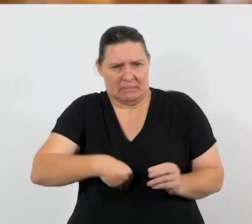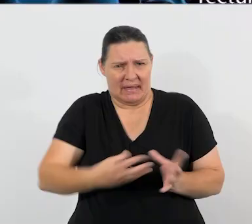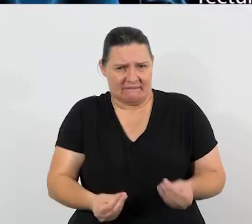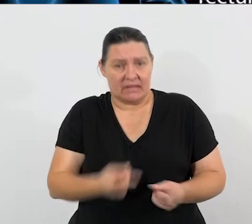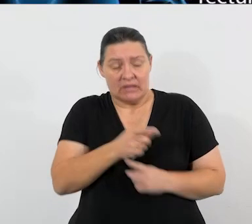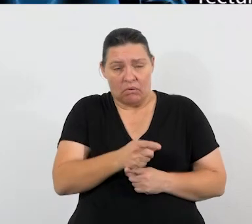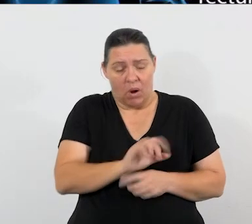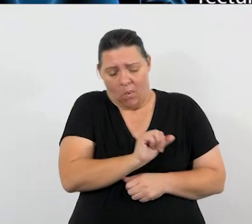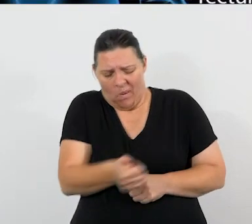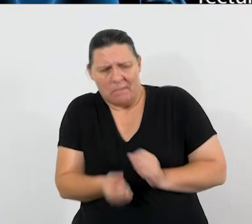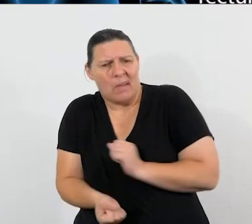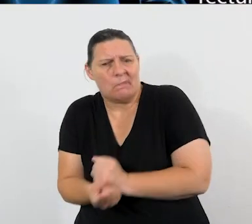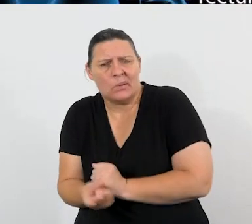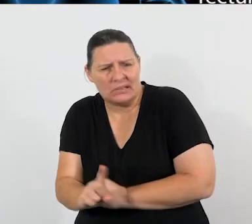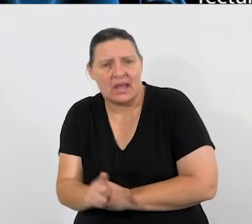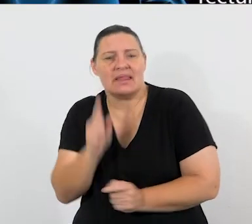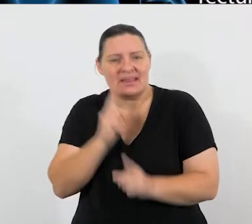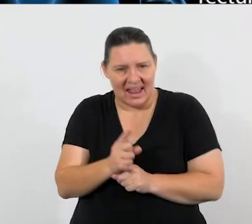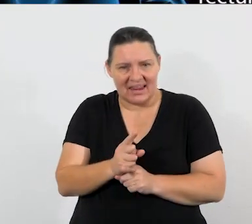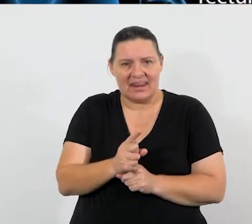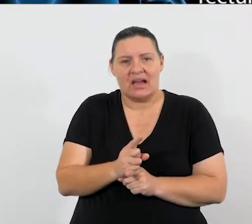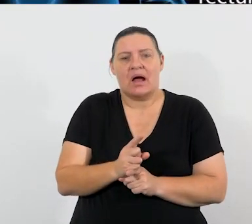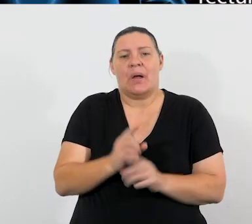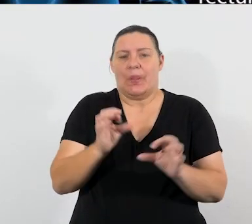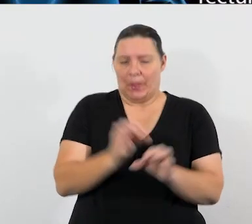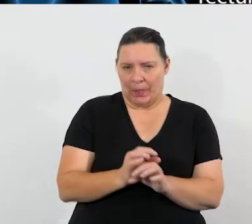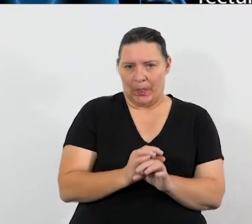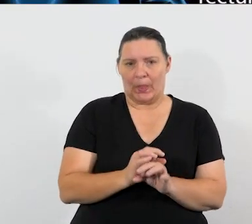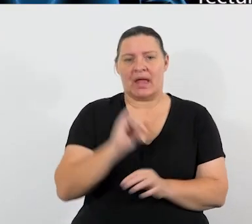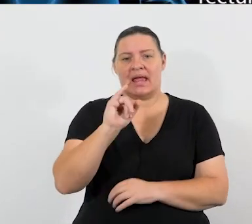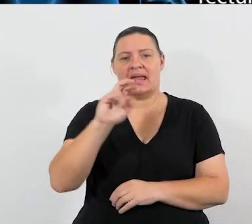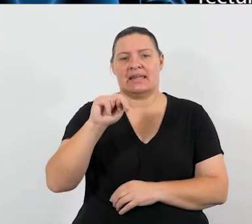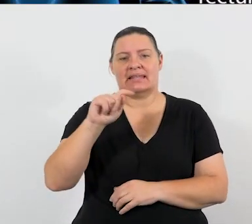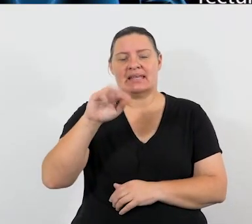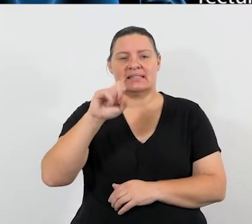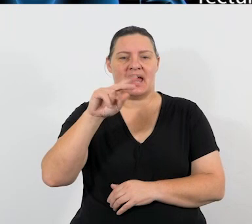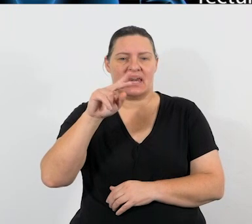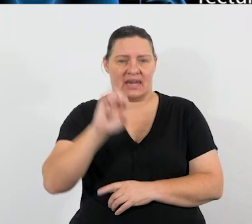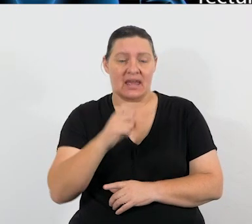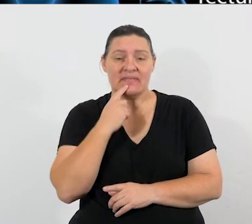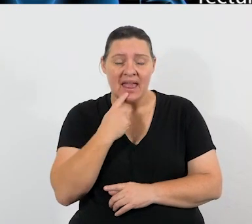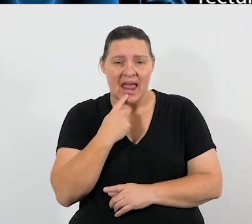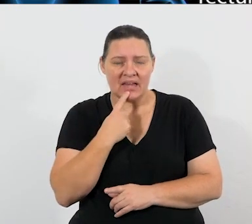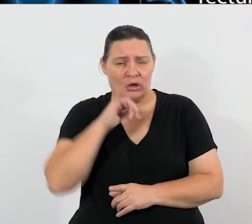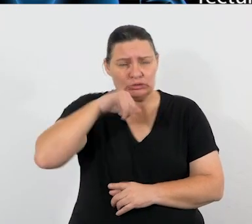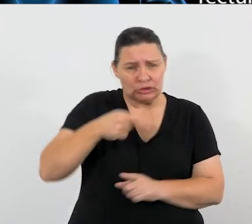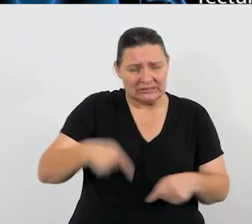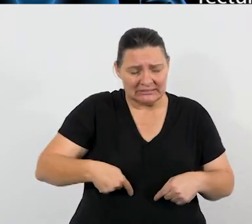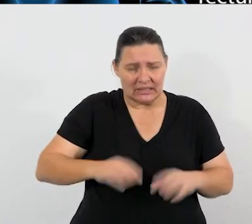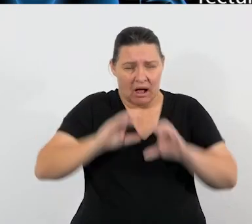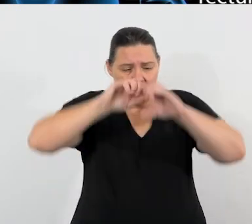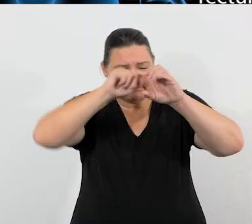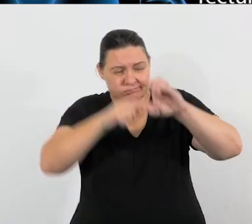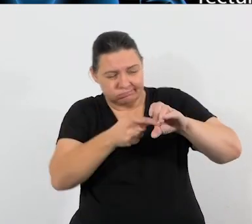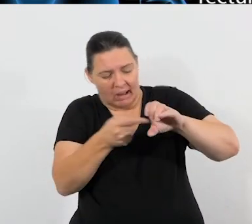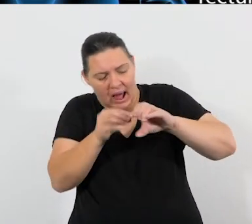it. It then moves to the small intestines, and digestive juices secreted by the glands in the